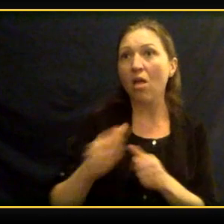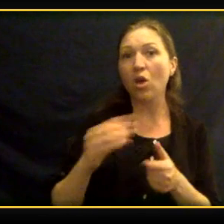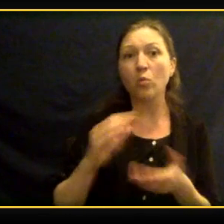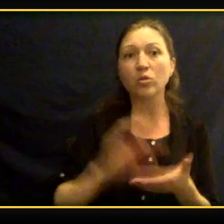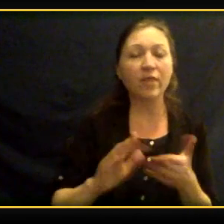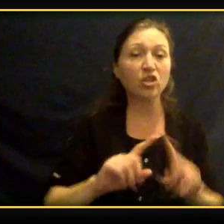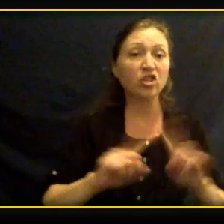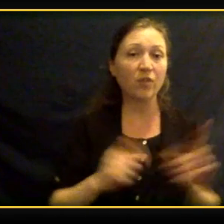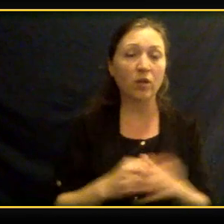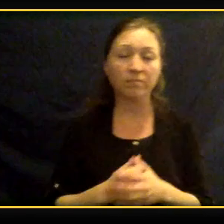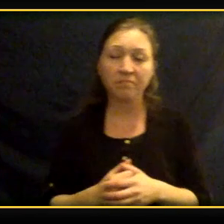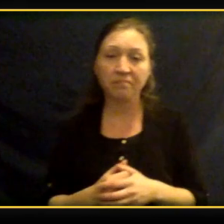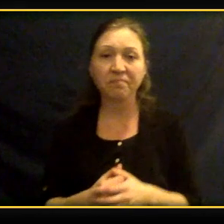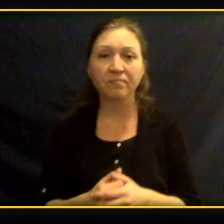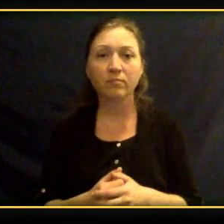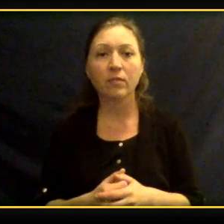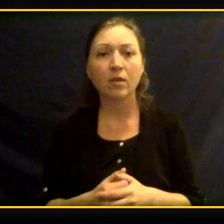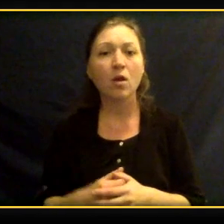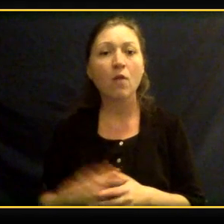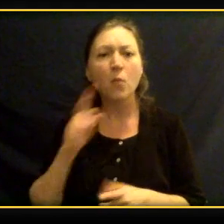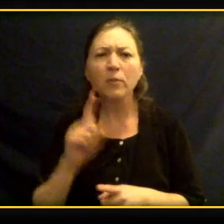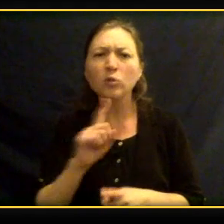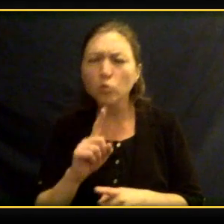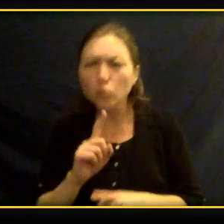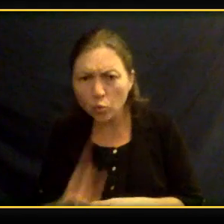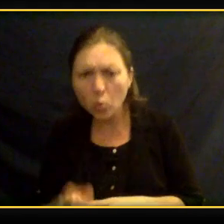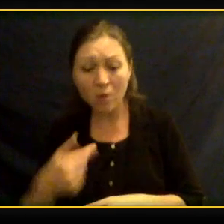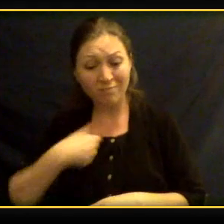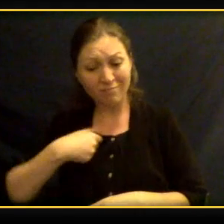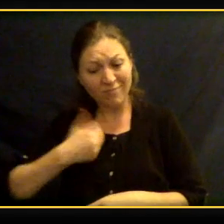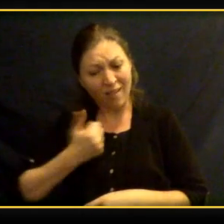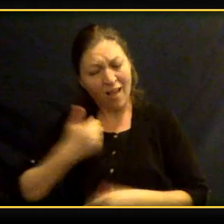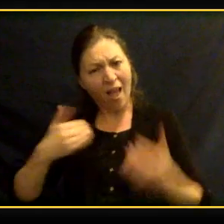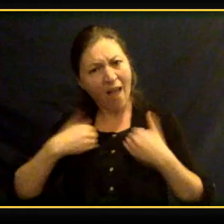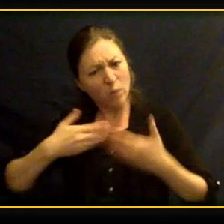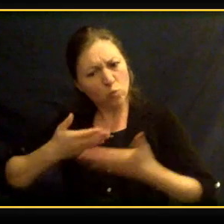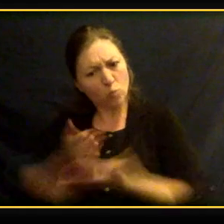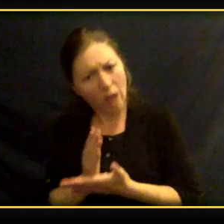ensuring that I have the right to fully participate